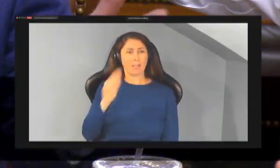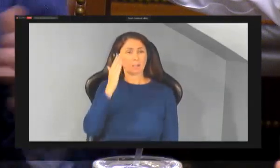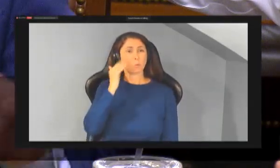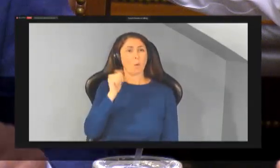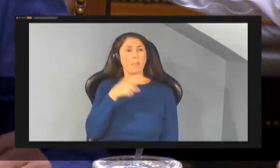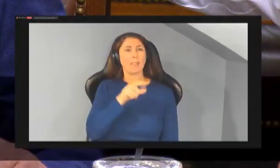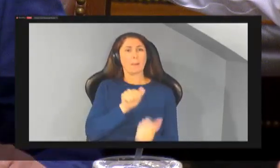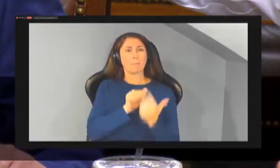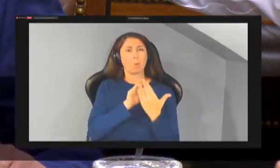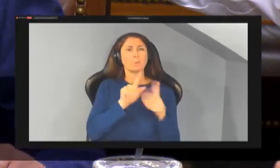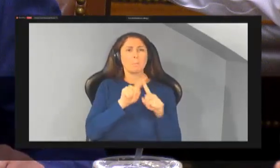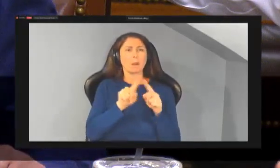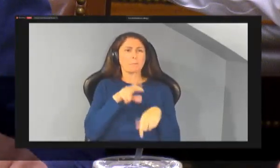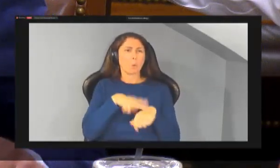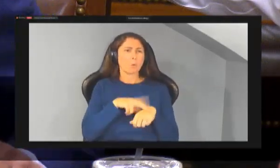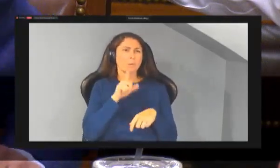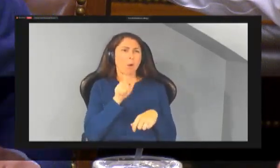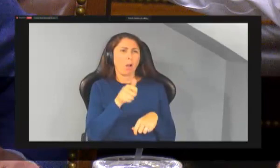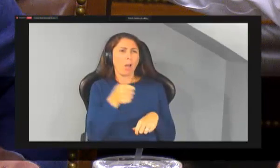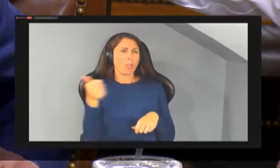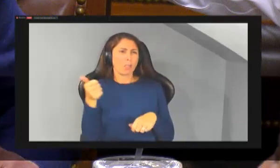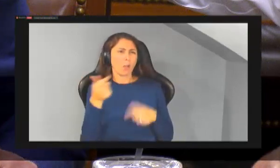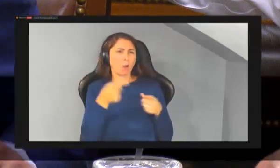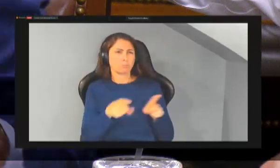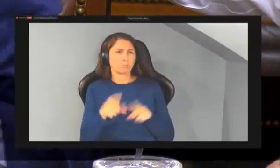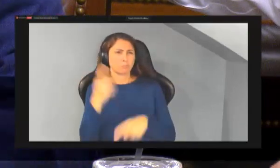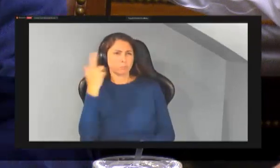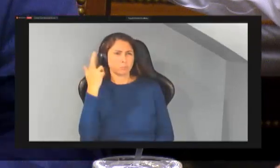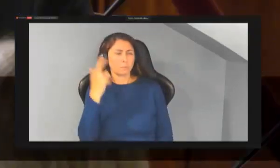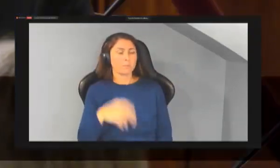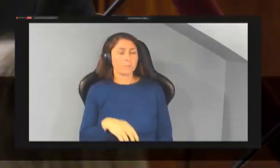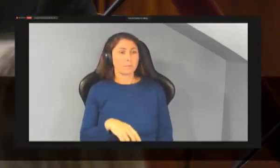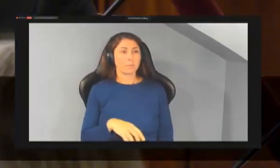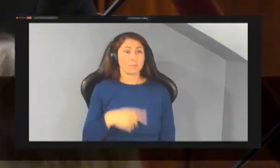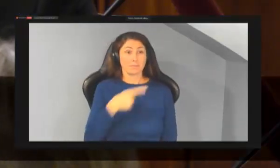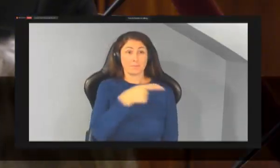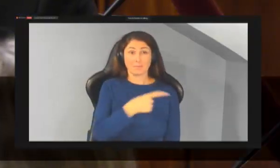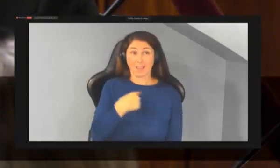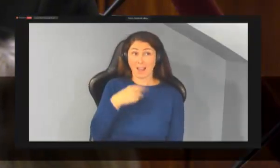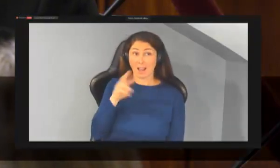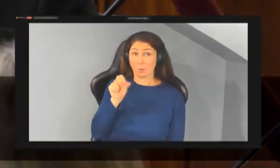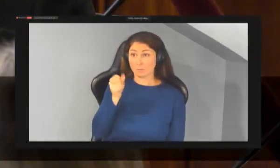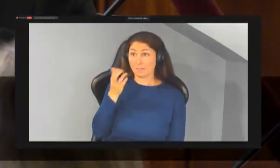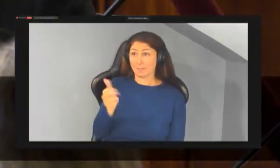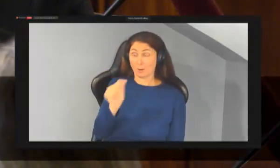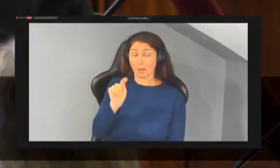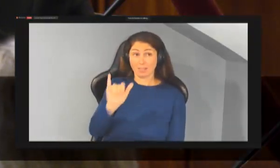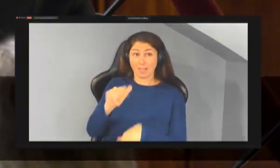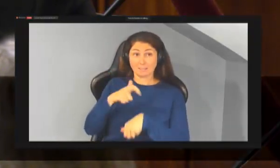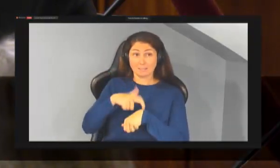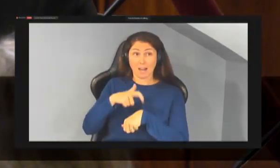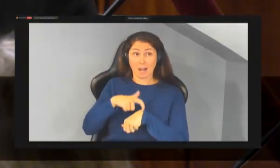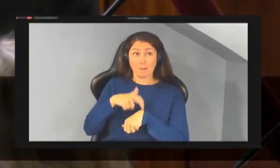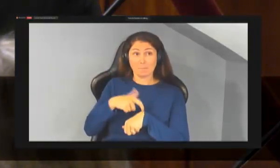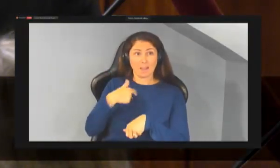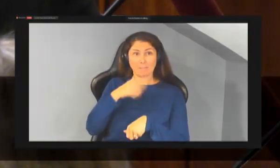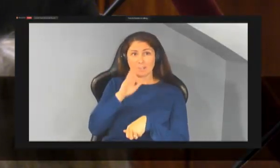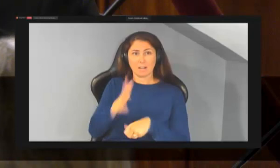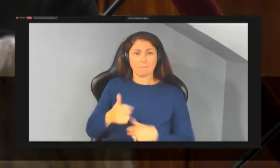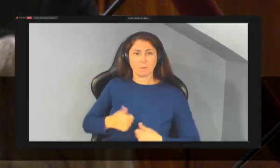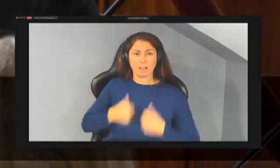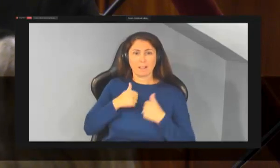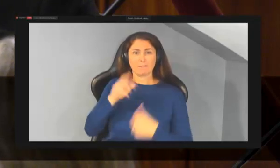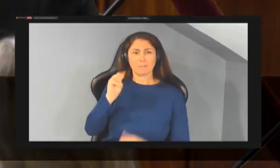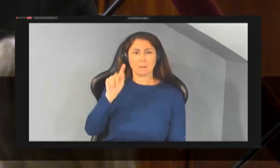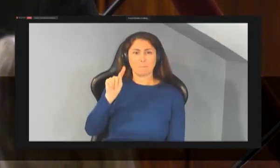other, you know, factors. I was actually there at the time. Oh, were you? I've never lived in Mount Lebanon,